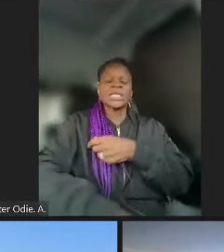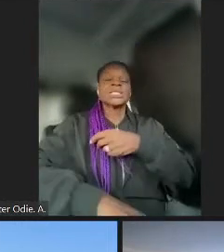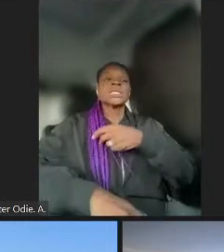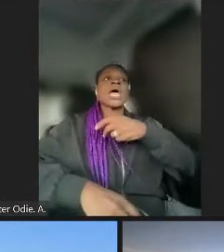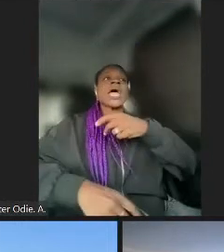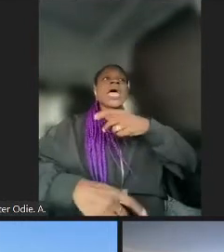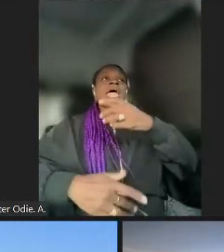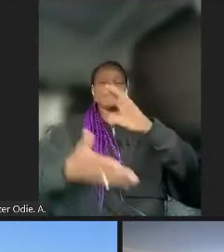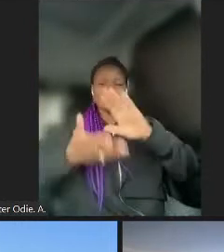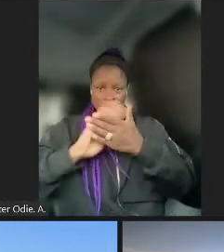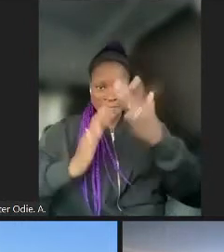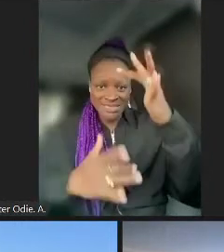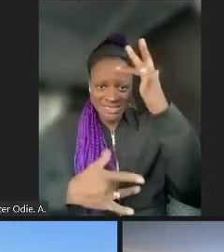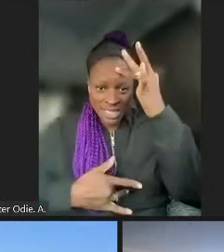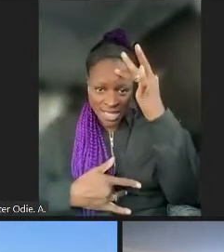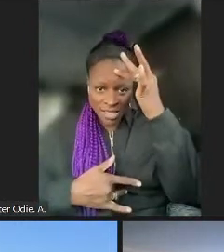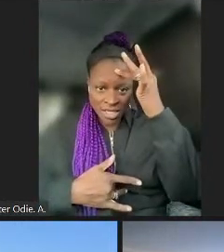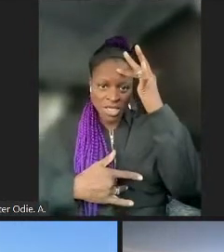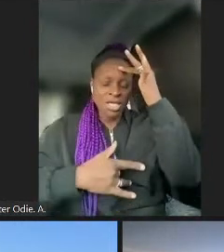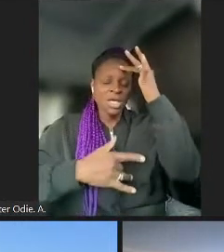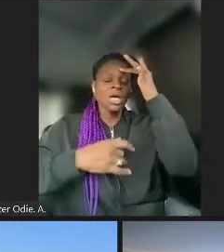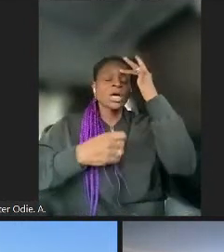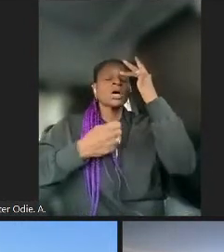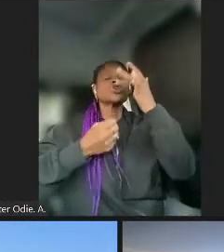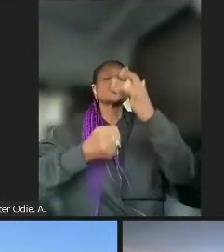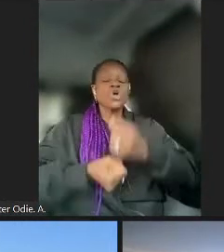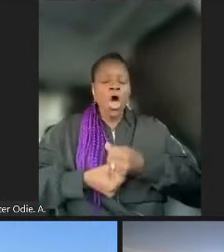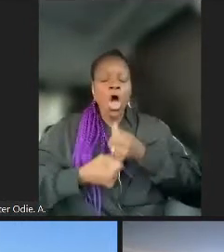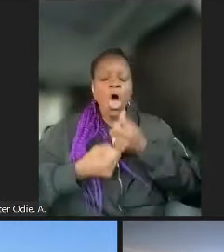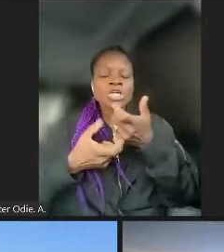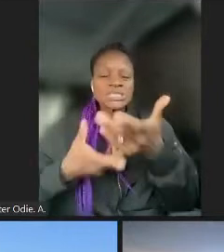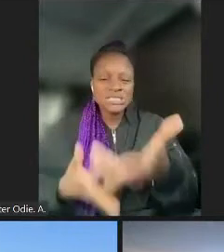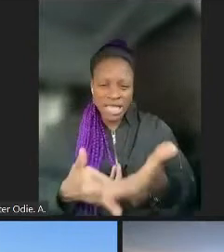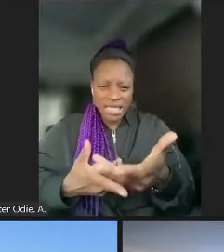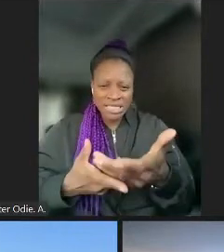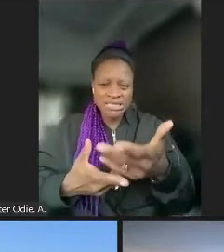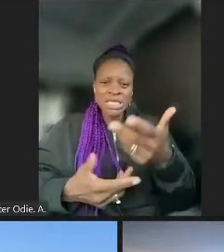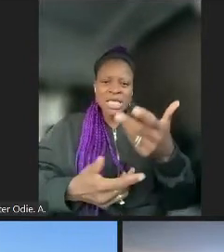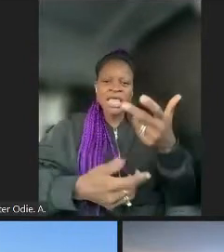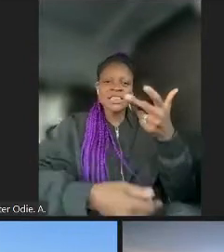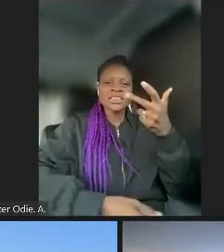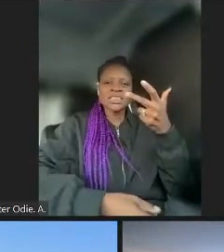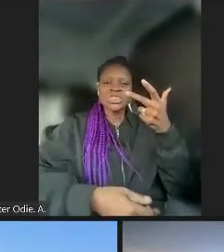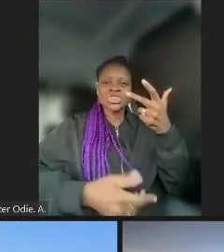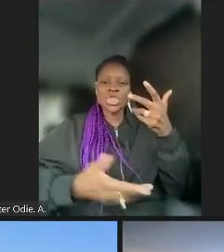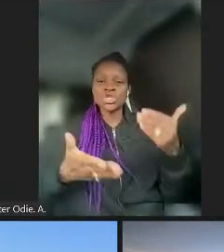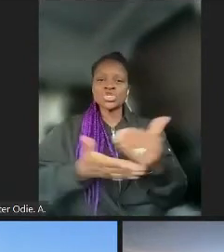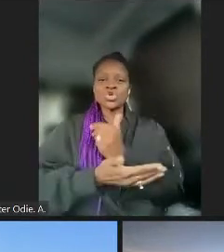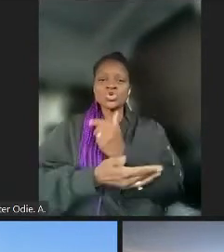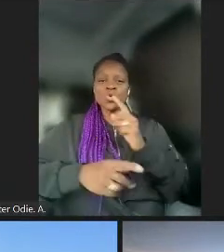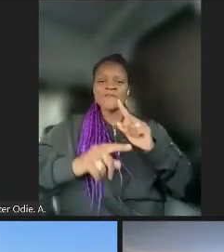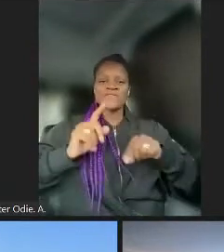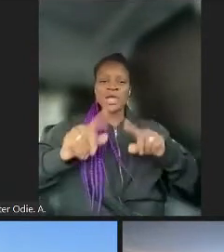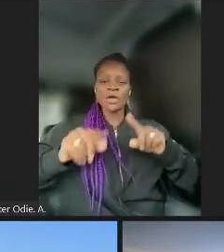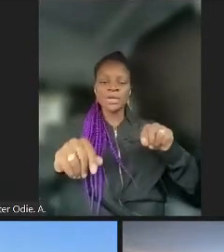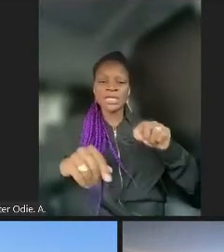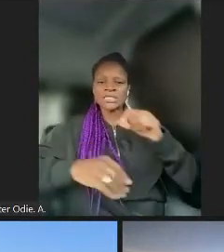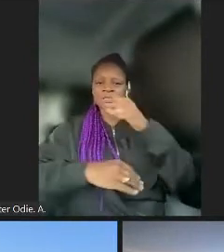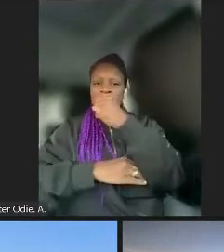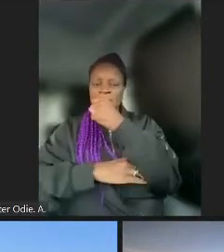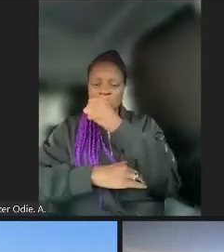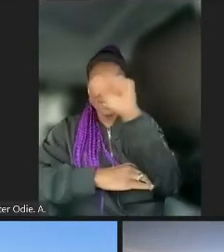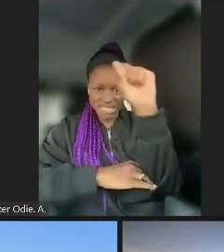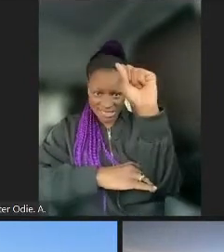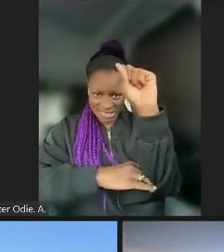that having a vaccine, getting sick and transmitting it makes, I think she's saying that if you